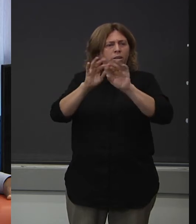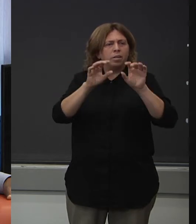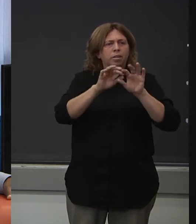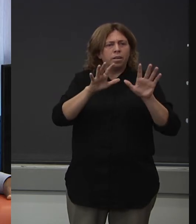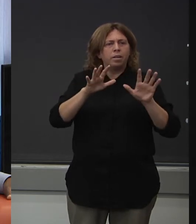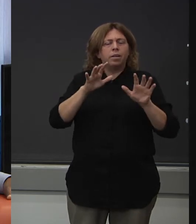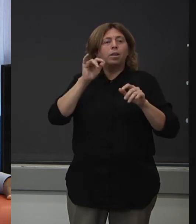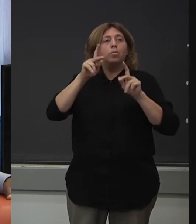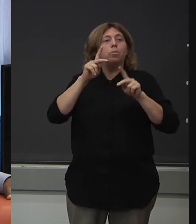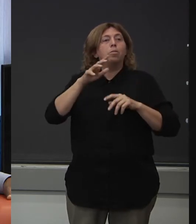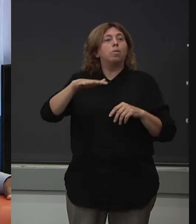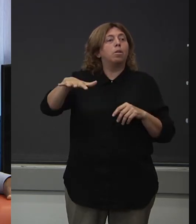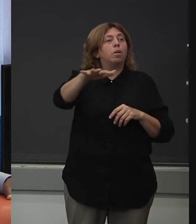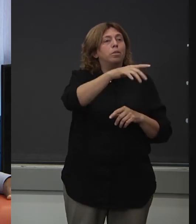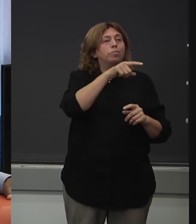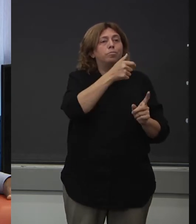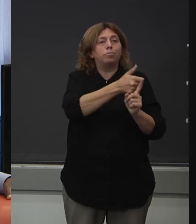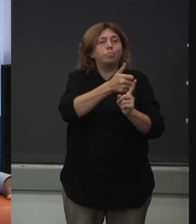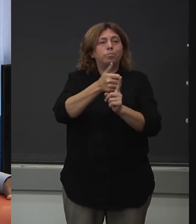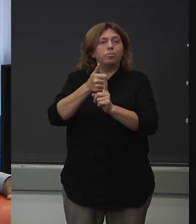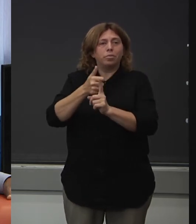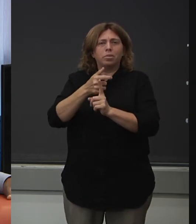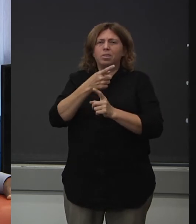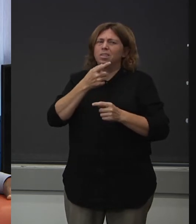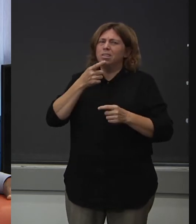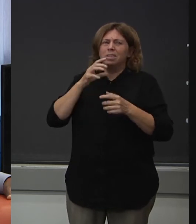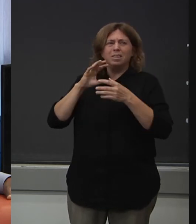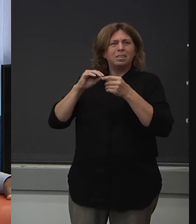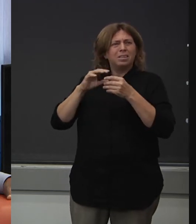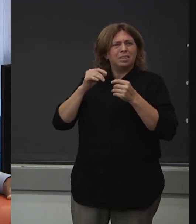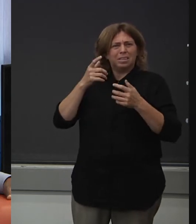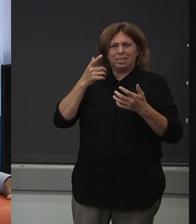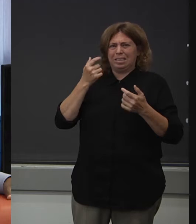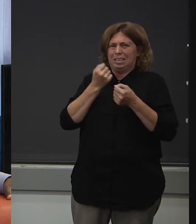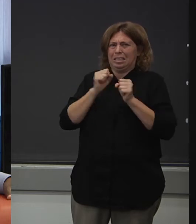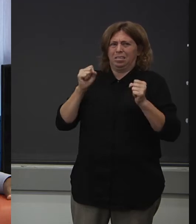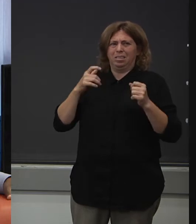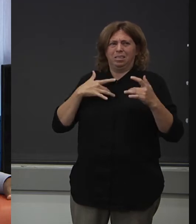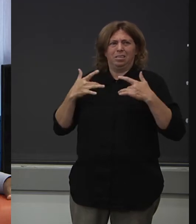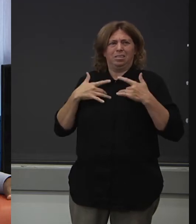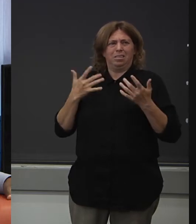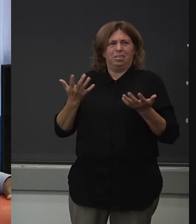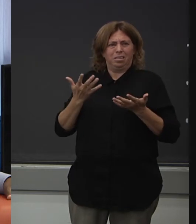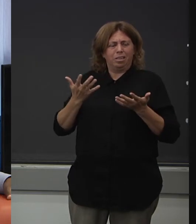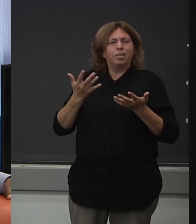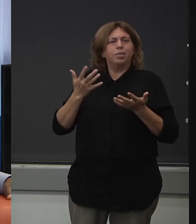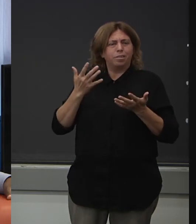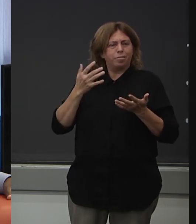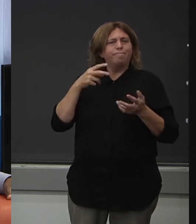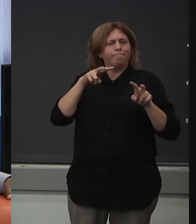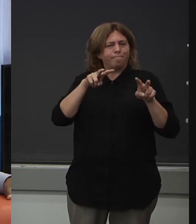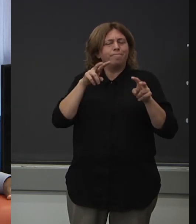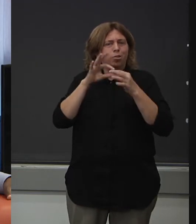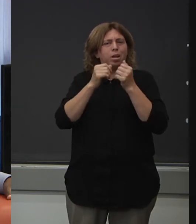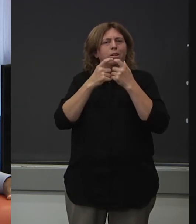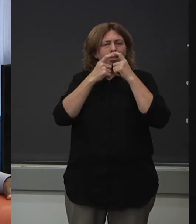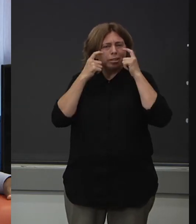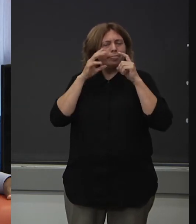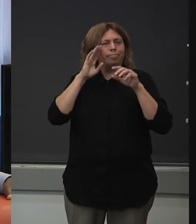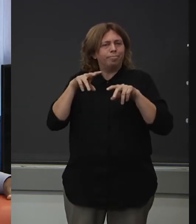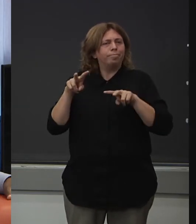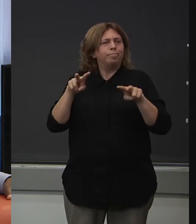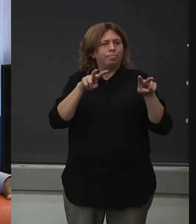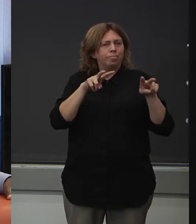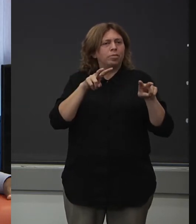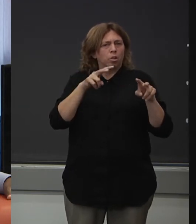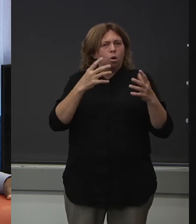are expressing these safety concerns regarding wearing face coverings. I want to assure you that as a